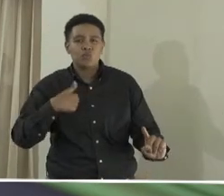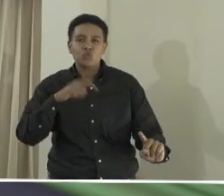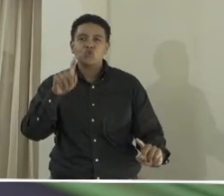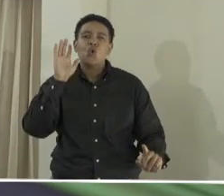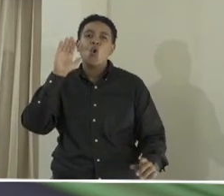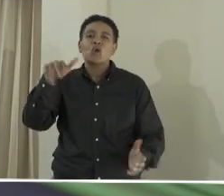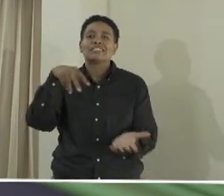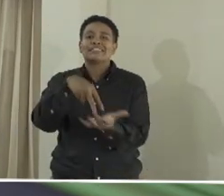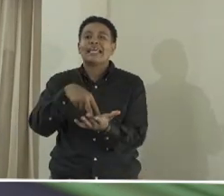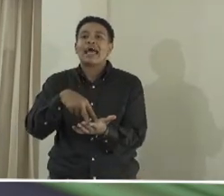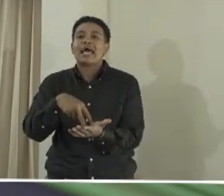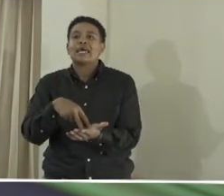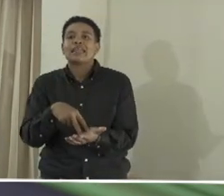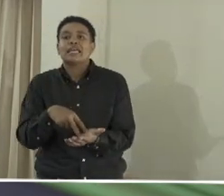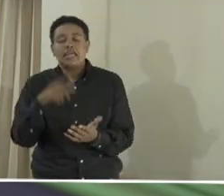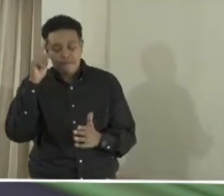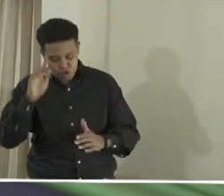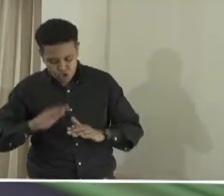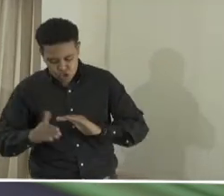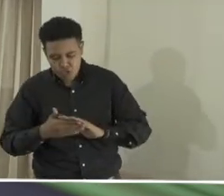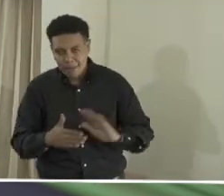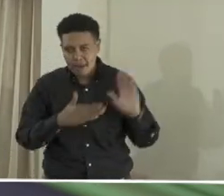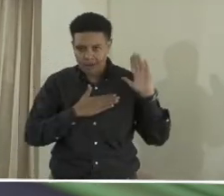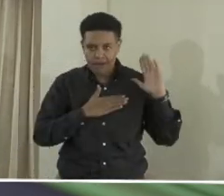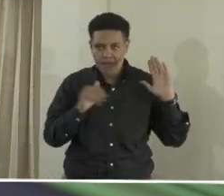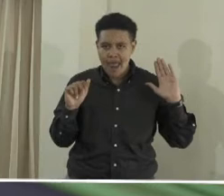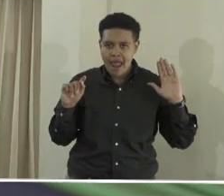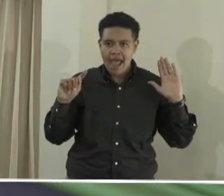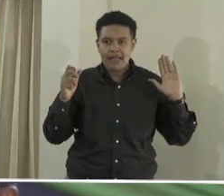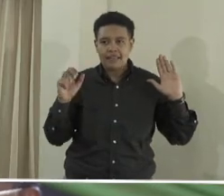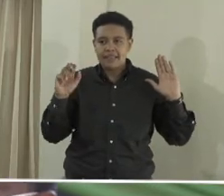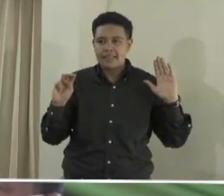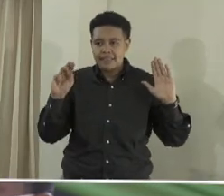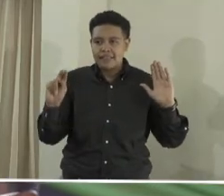all stand for the national anthem.